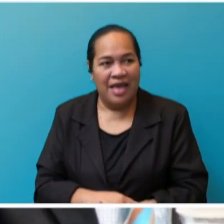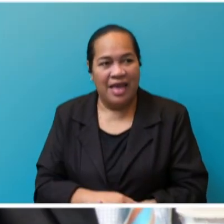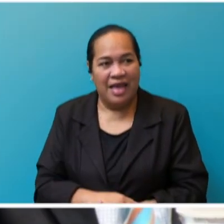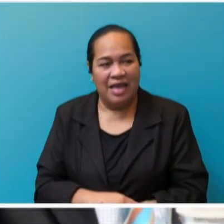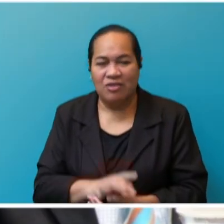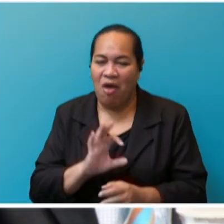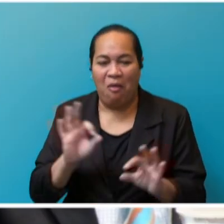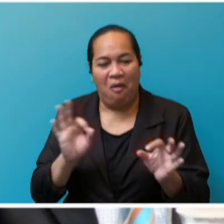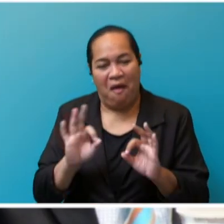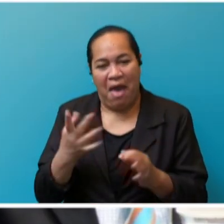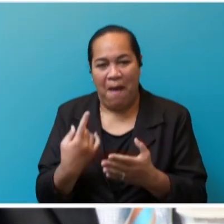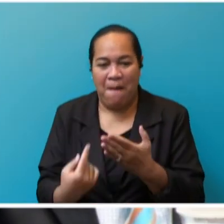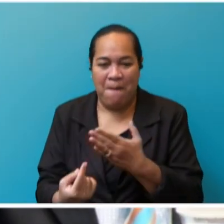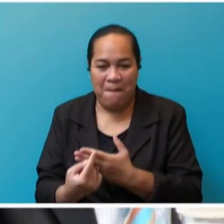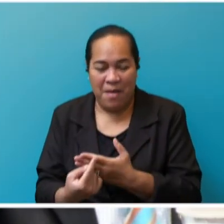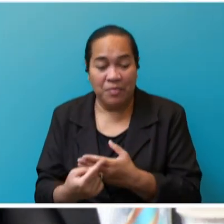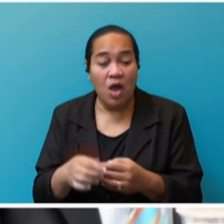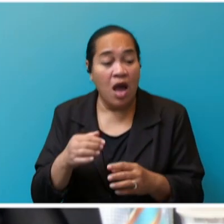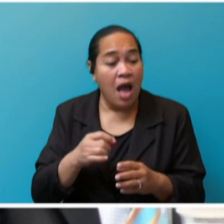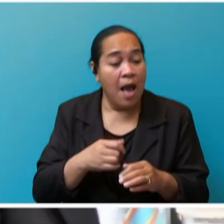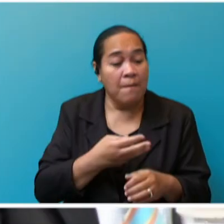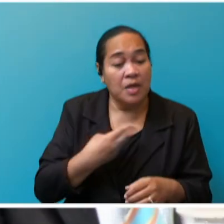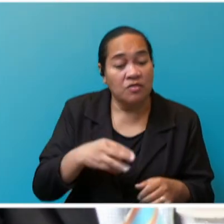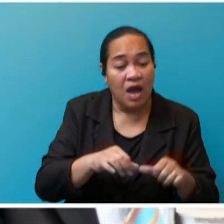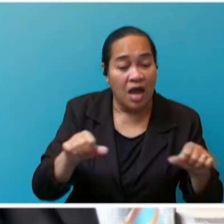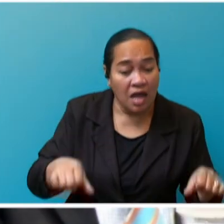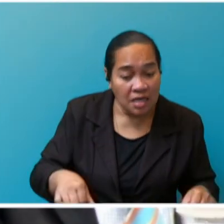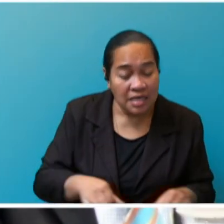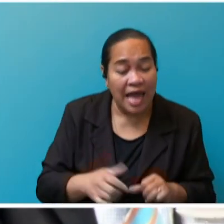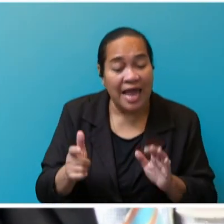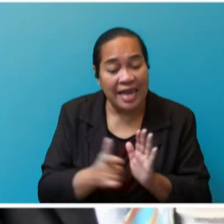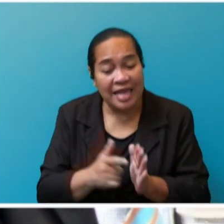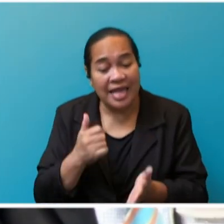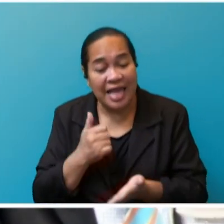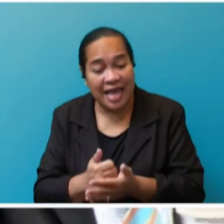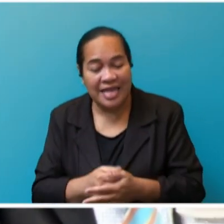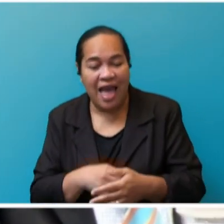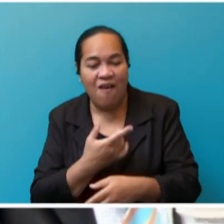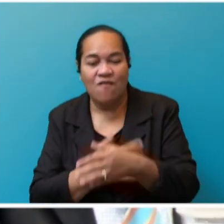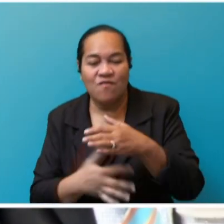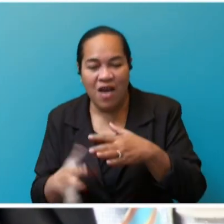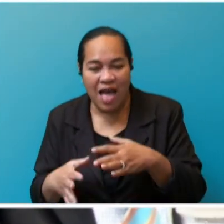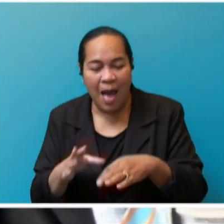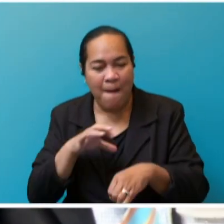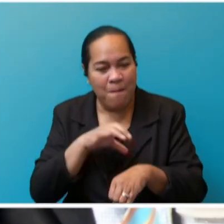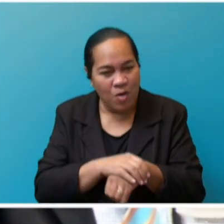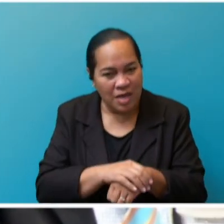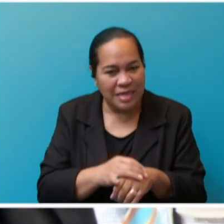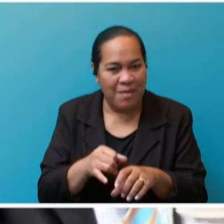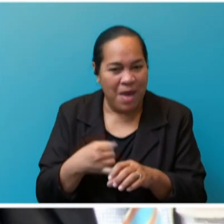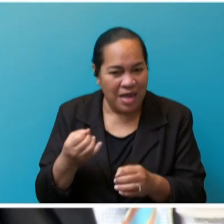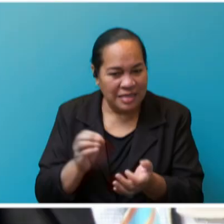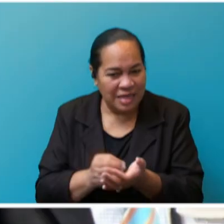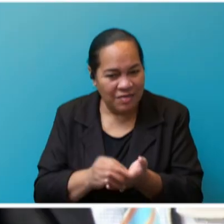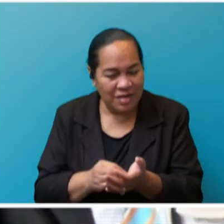The event, supported by Ministry of Agriculture, Legal Aid Services, National Fire Authority, Fiji Police Force, and Medical Services Pacific,